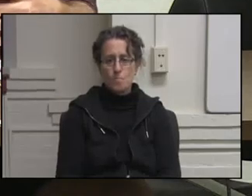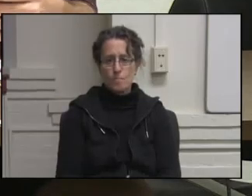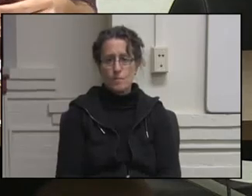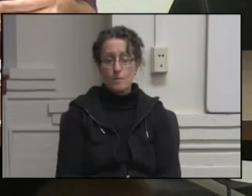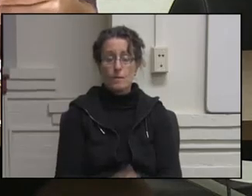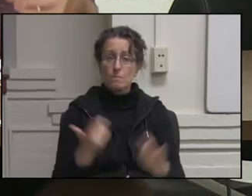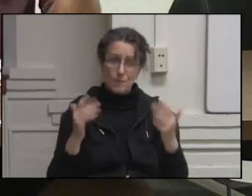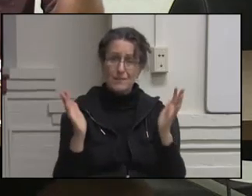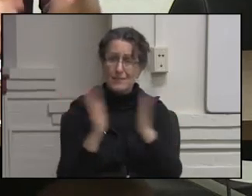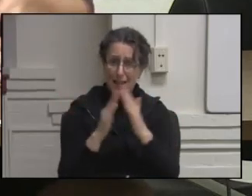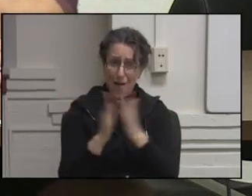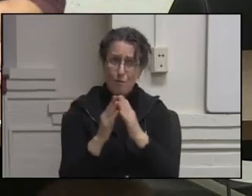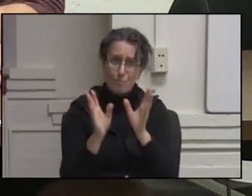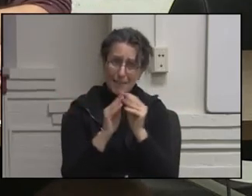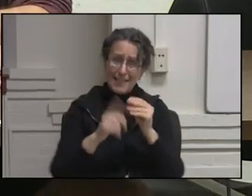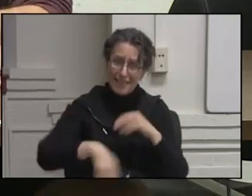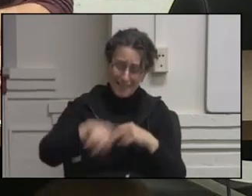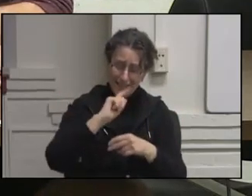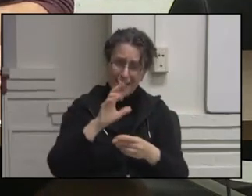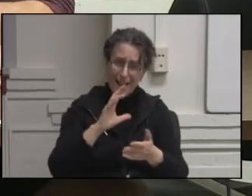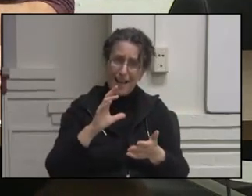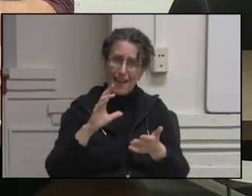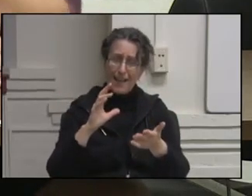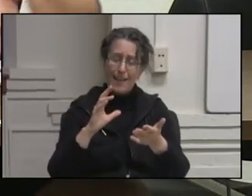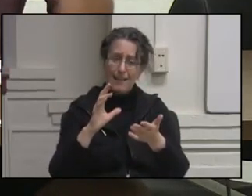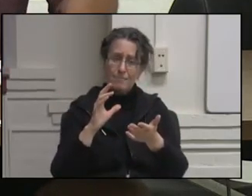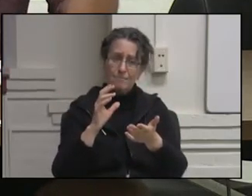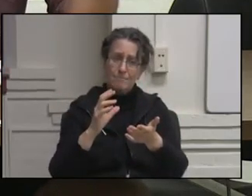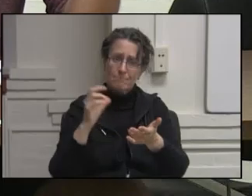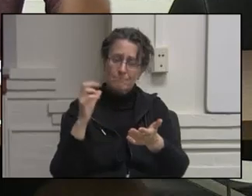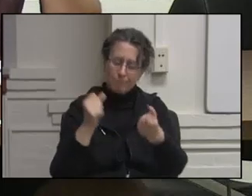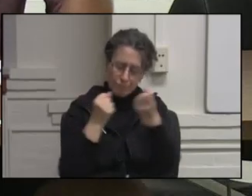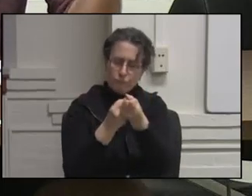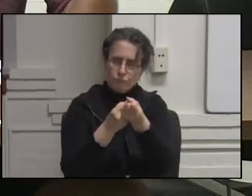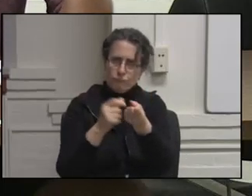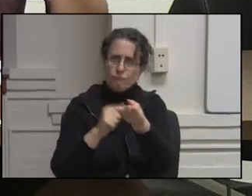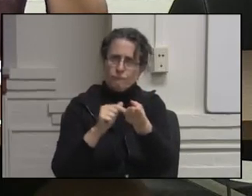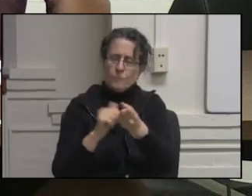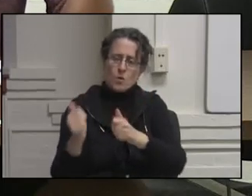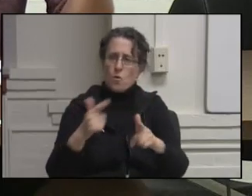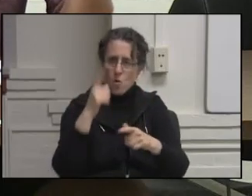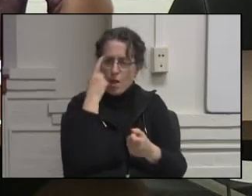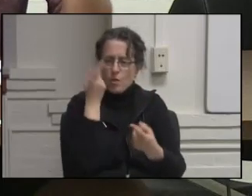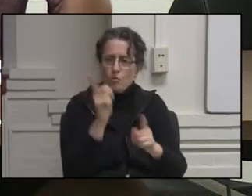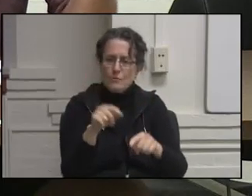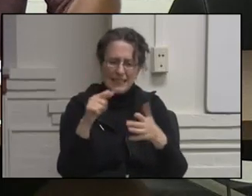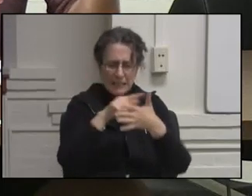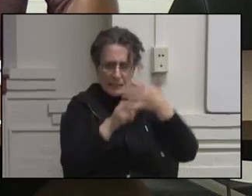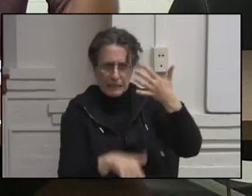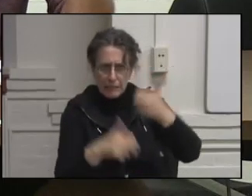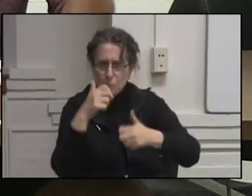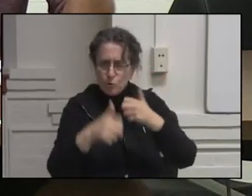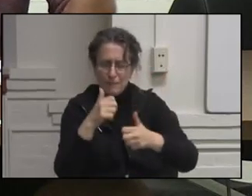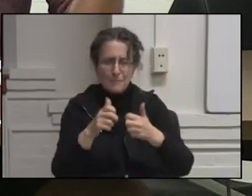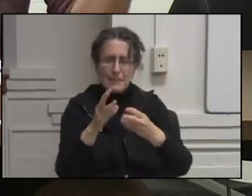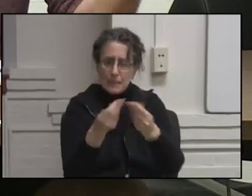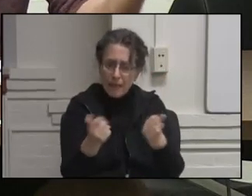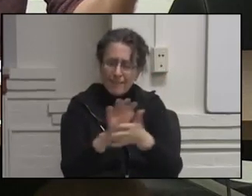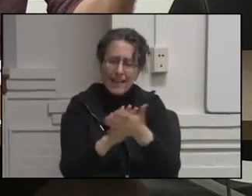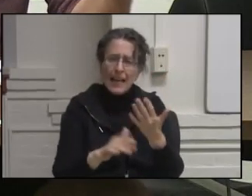these are important things. And even though many of them may be already being tackled by different parts of town staff and different